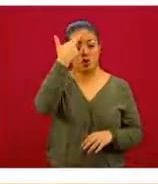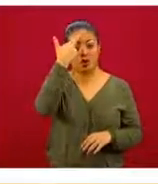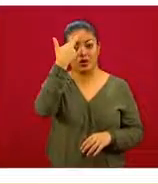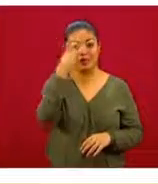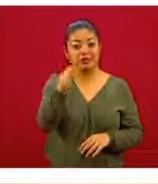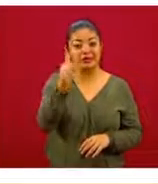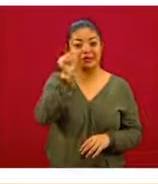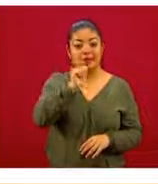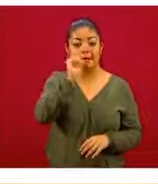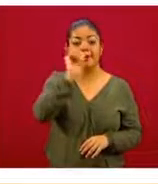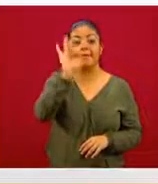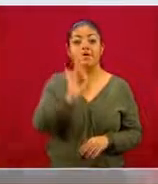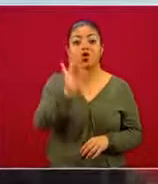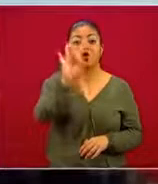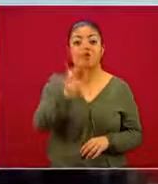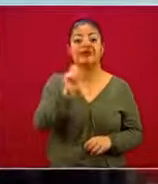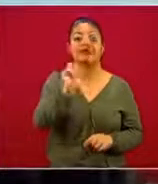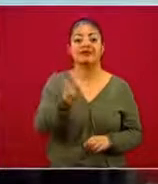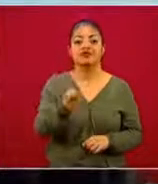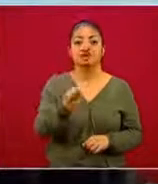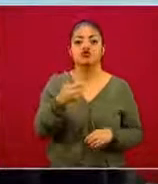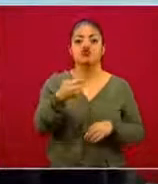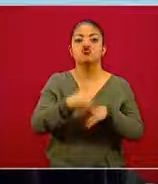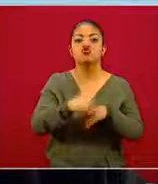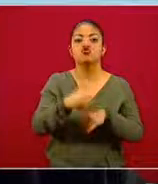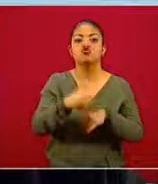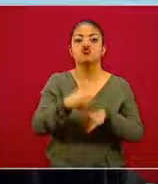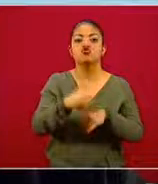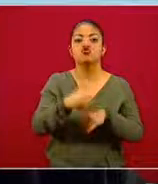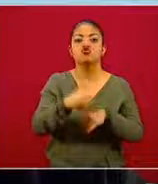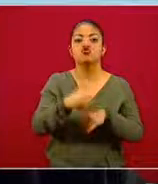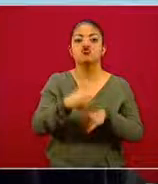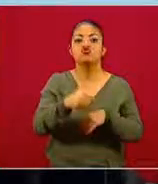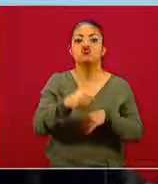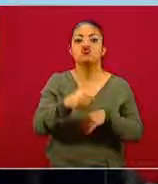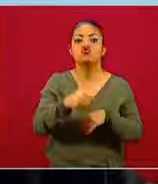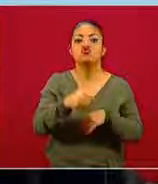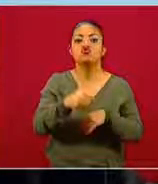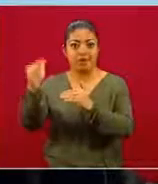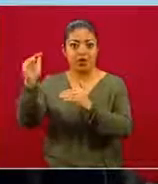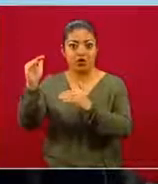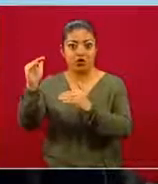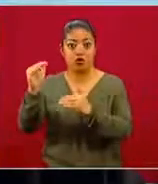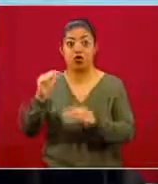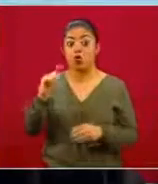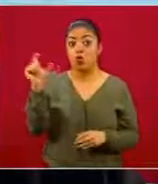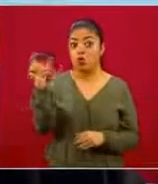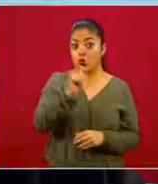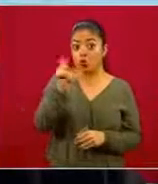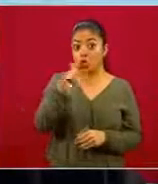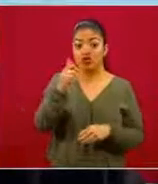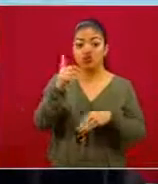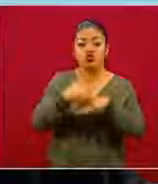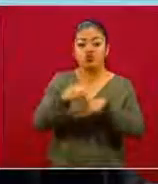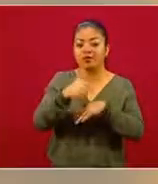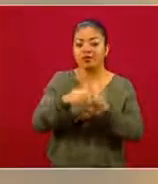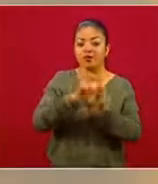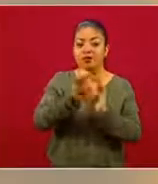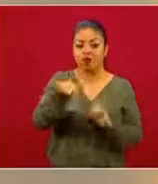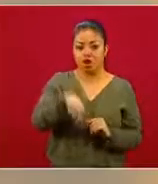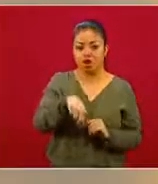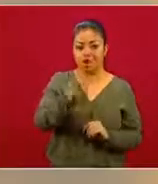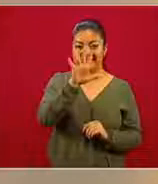2,973 new confirmed cases. And the percentage there is regarding a progressively greater number each